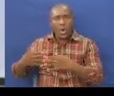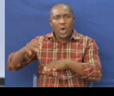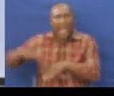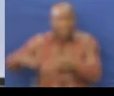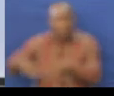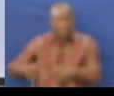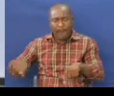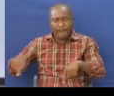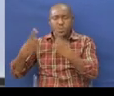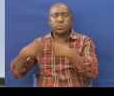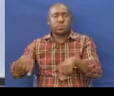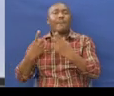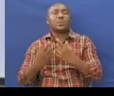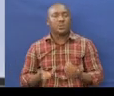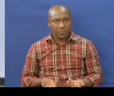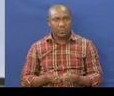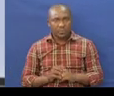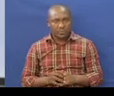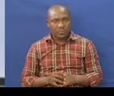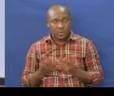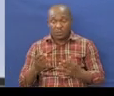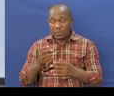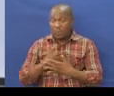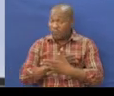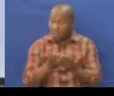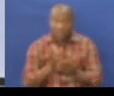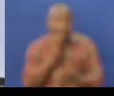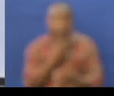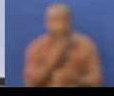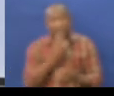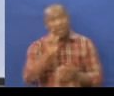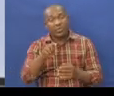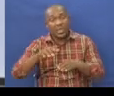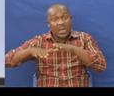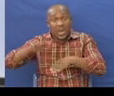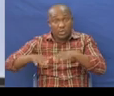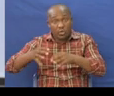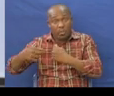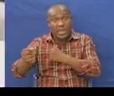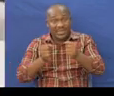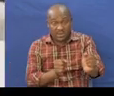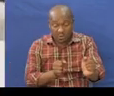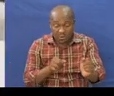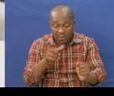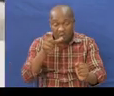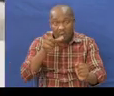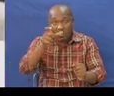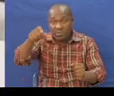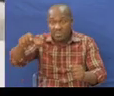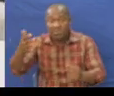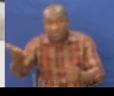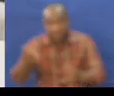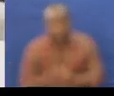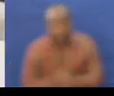to conduct this kind of research if you are not aware with all the taboos and cultural practices of those people. But we also